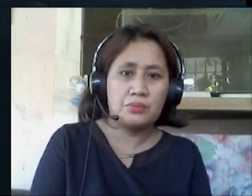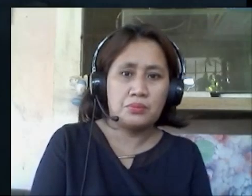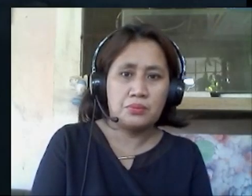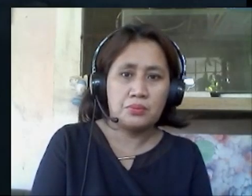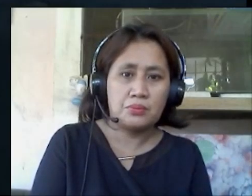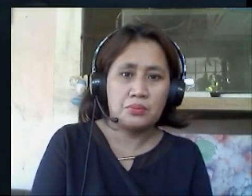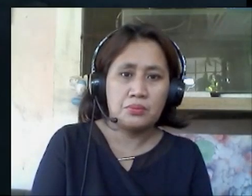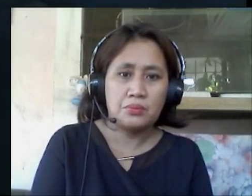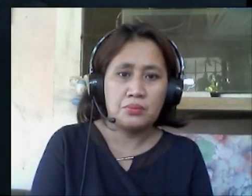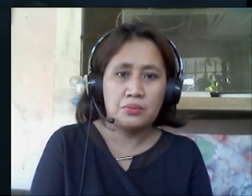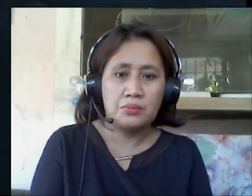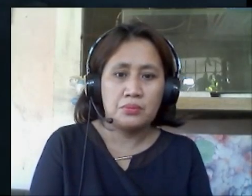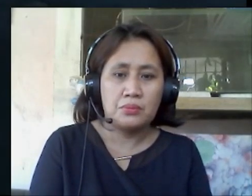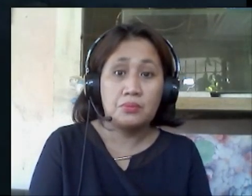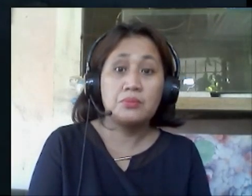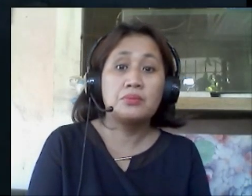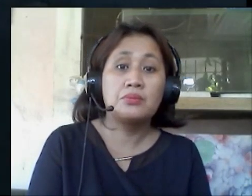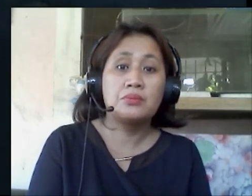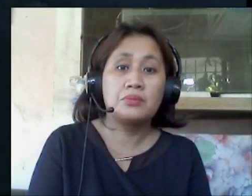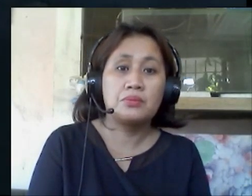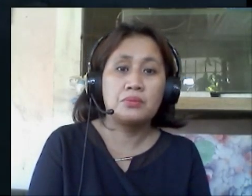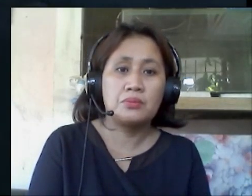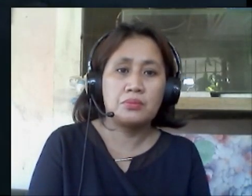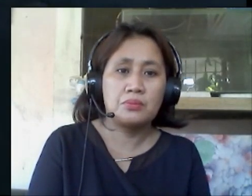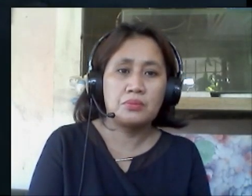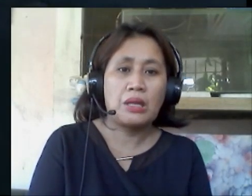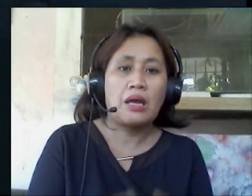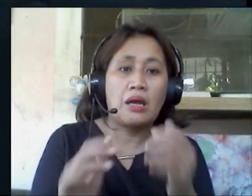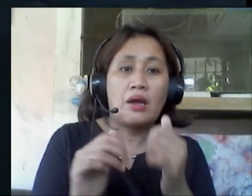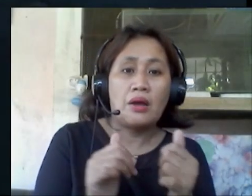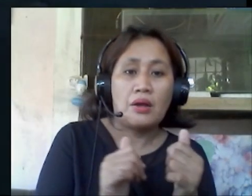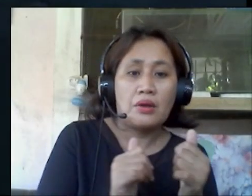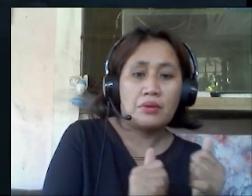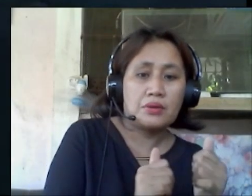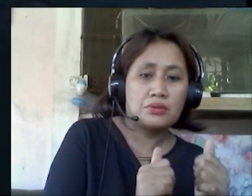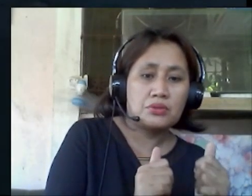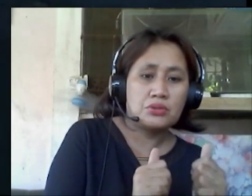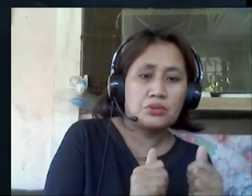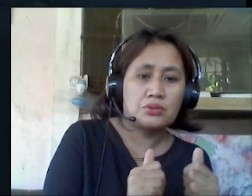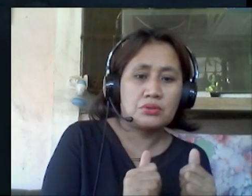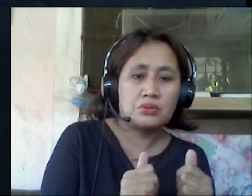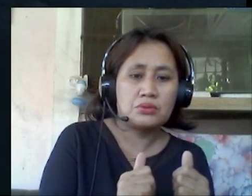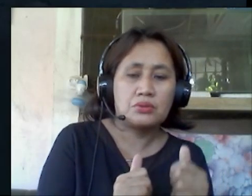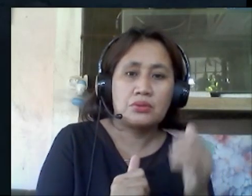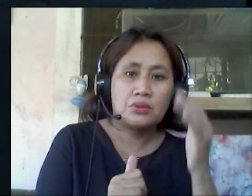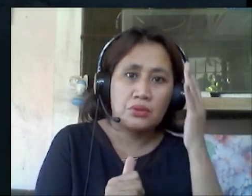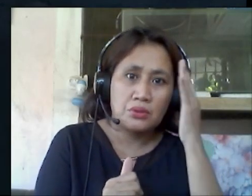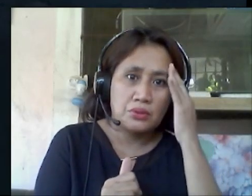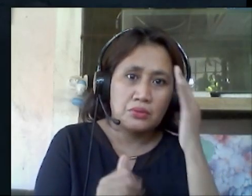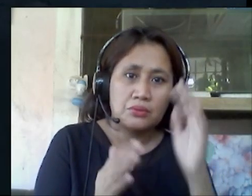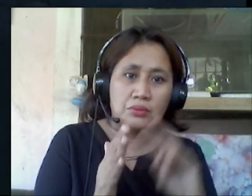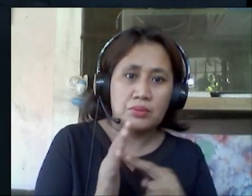Are there letters that stand out? Arrange them and you will find out.